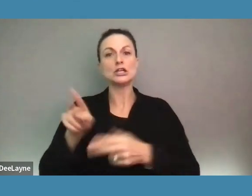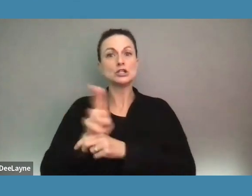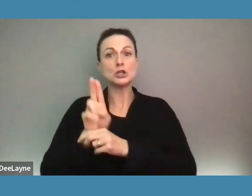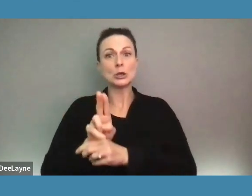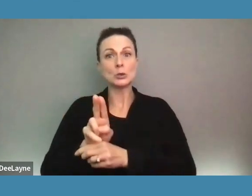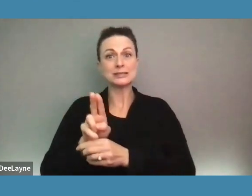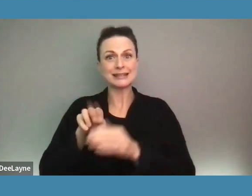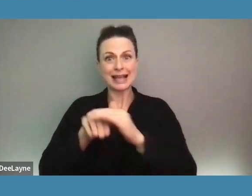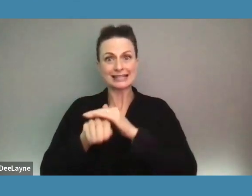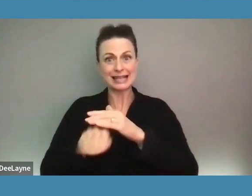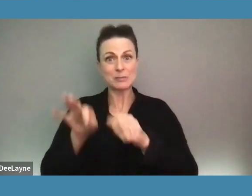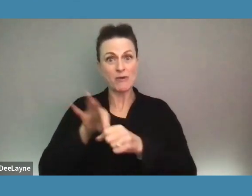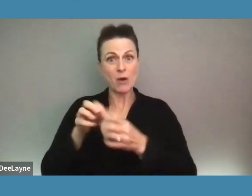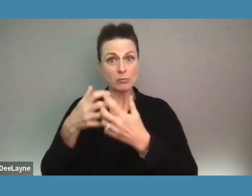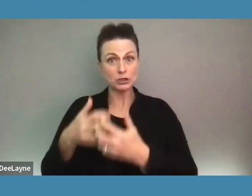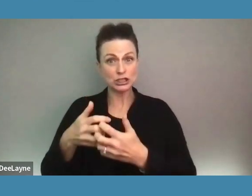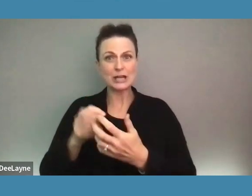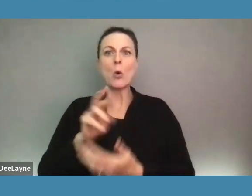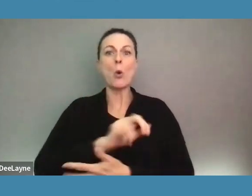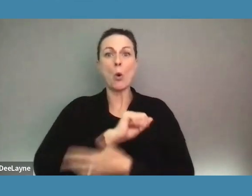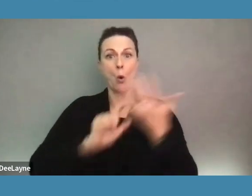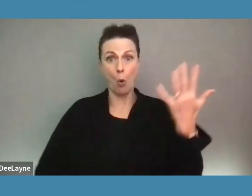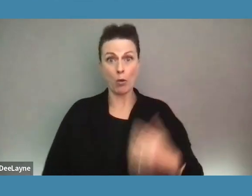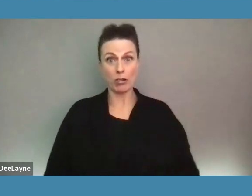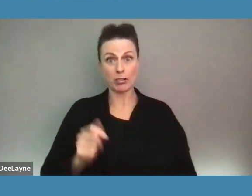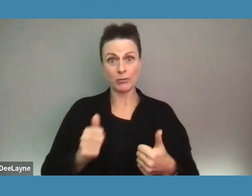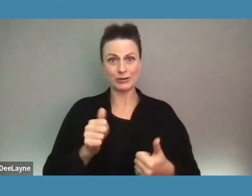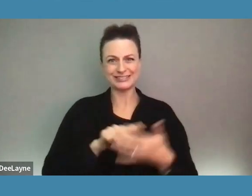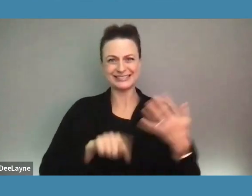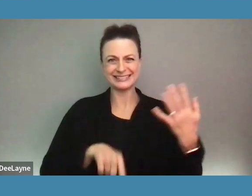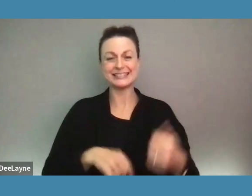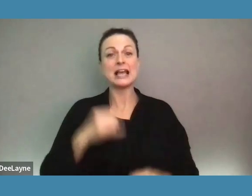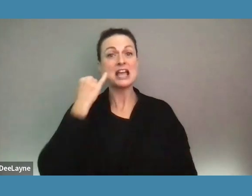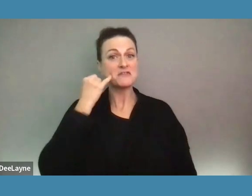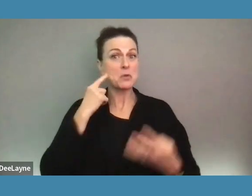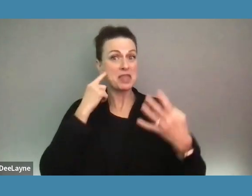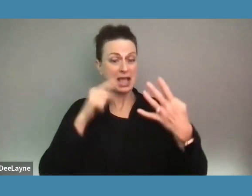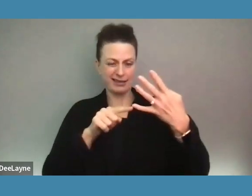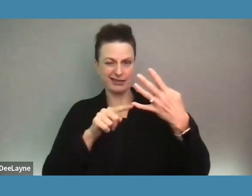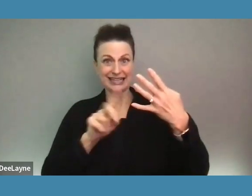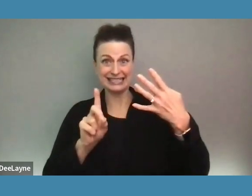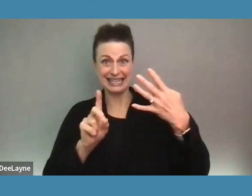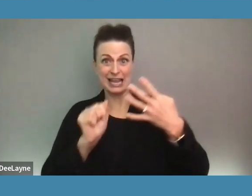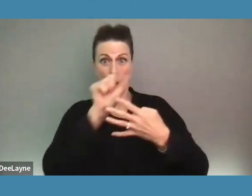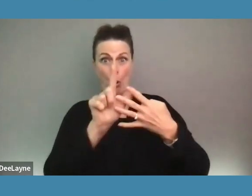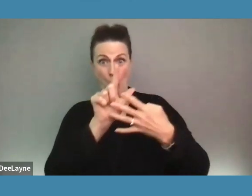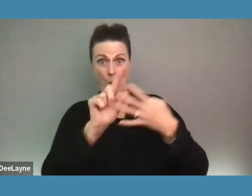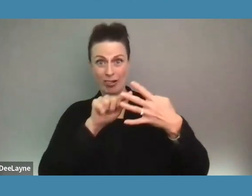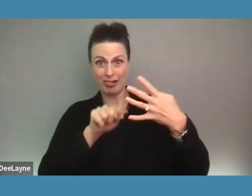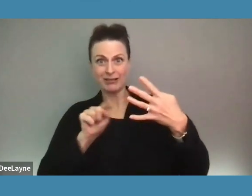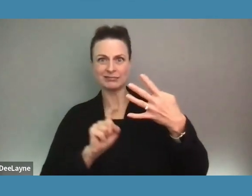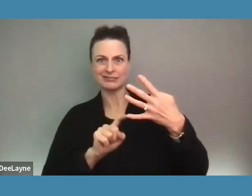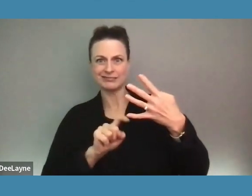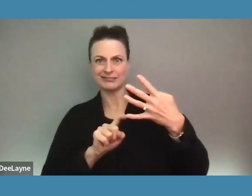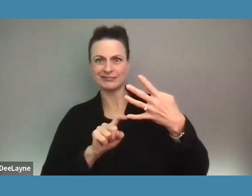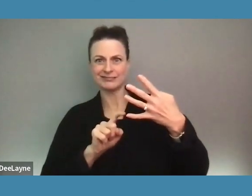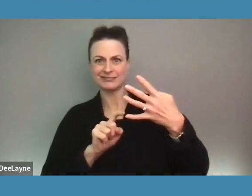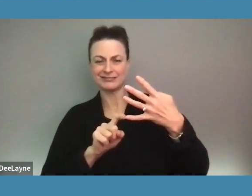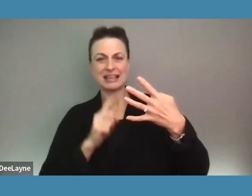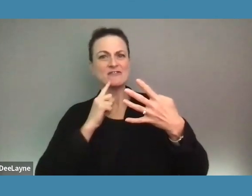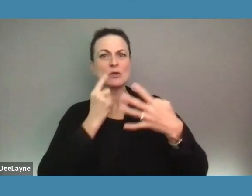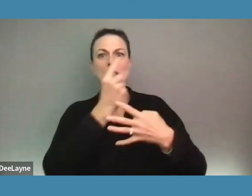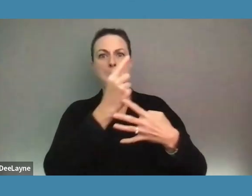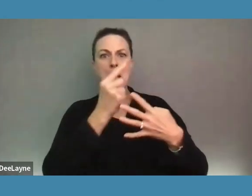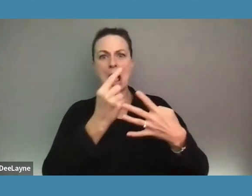voting machines or all of the above. So if you think that it's all of those answers, you press all of the above. If you think it's